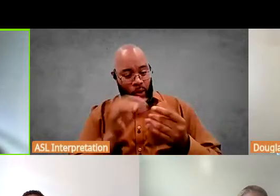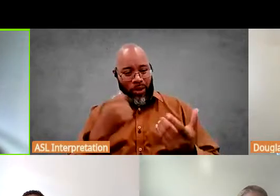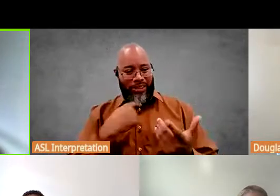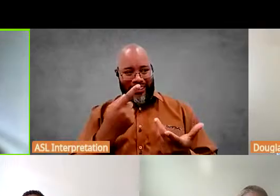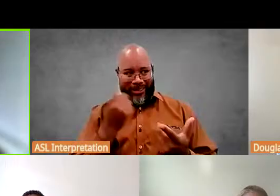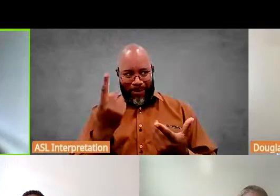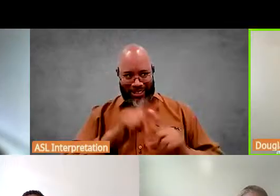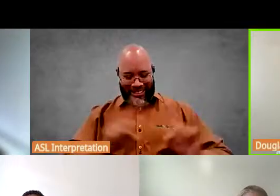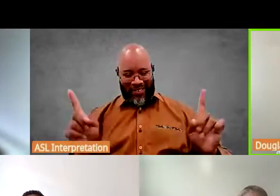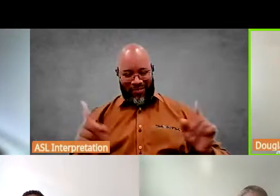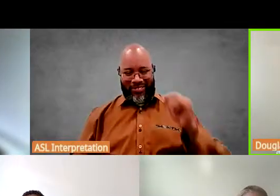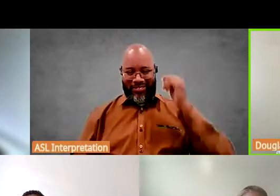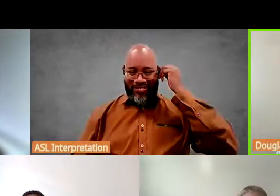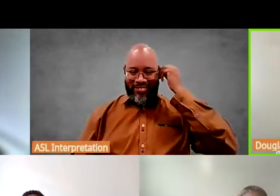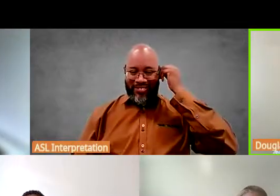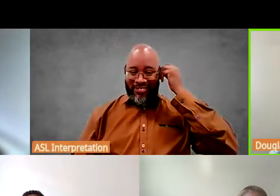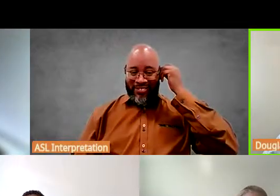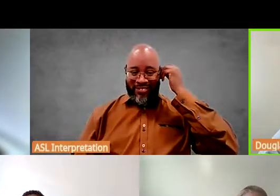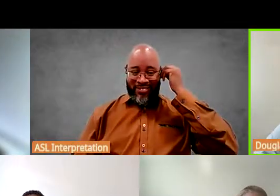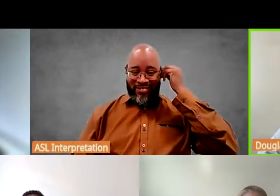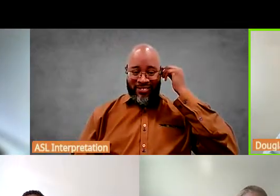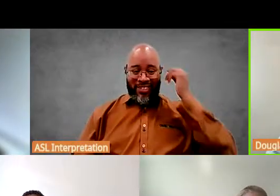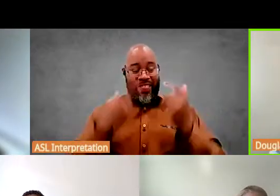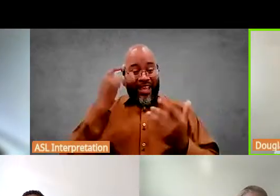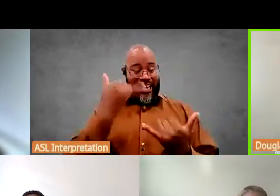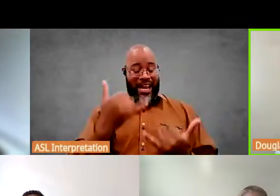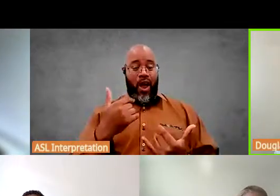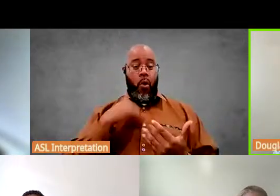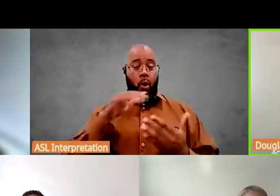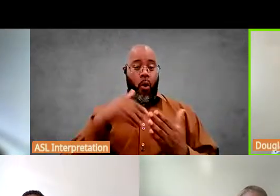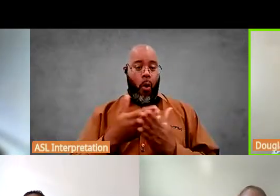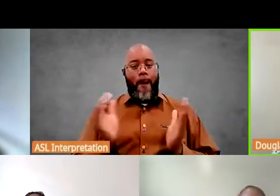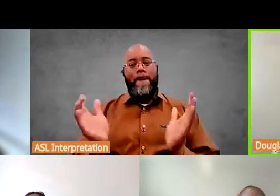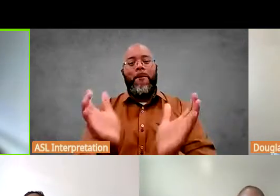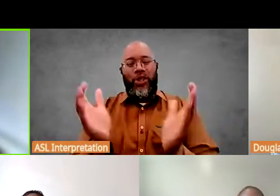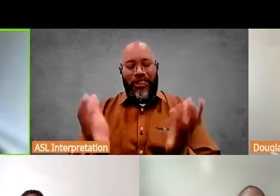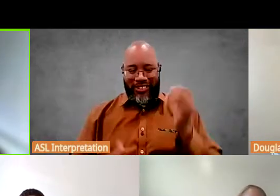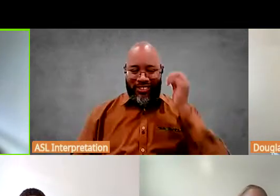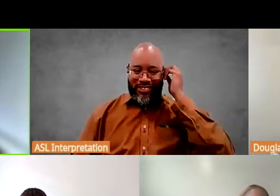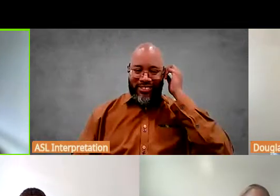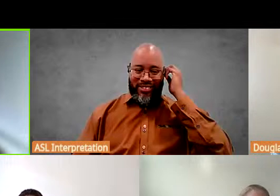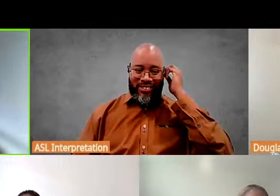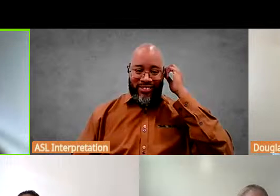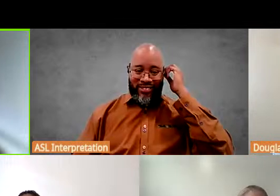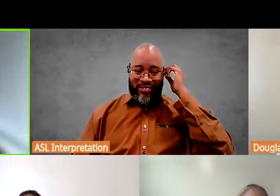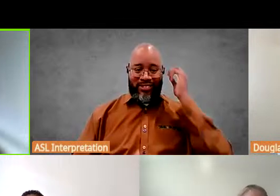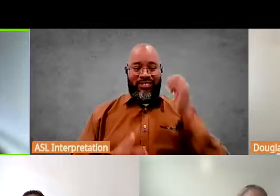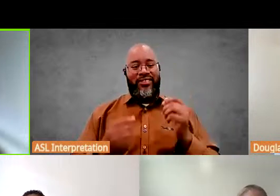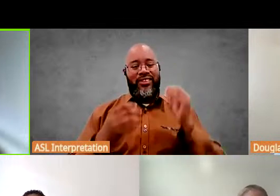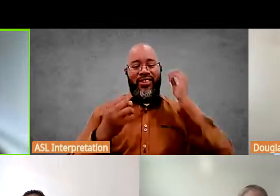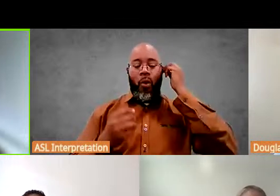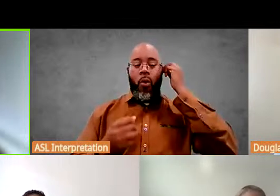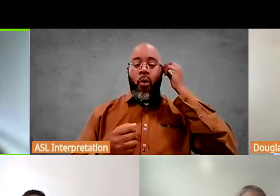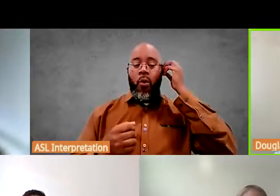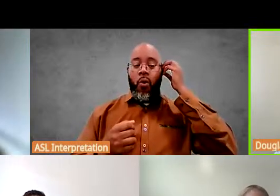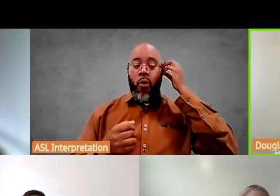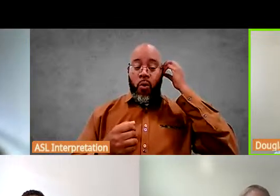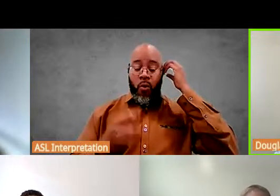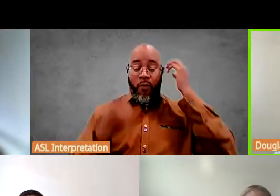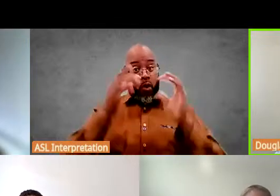something different? I think at this point we're all pushed pretty much. So, Okay. so for